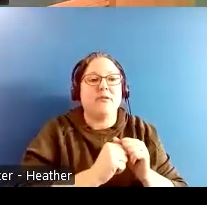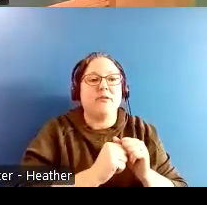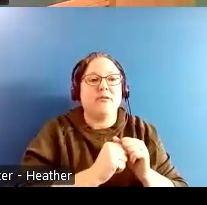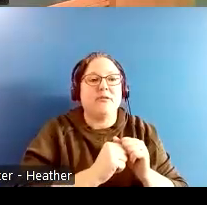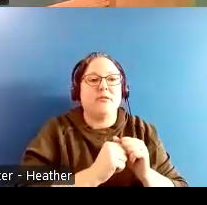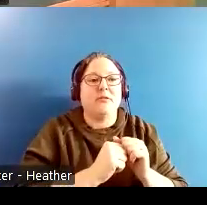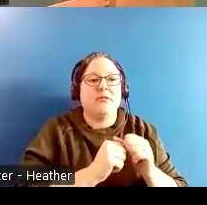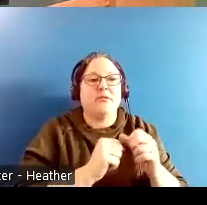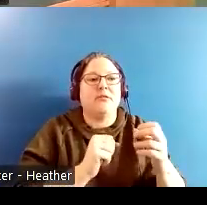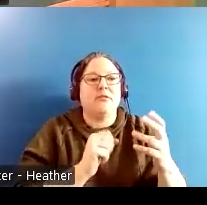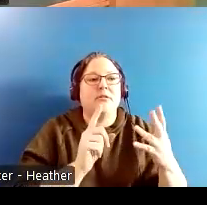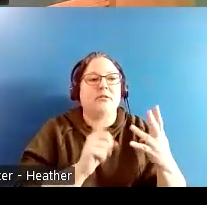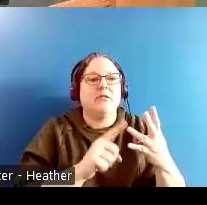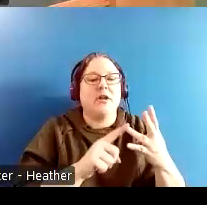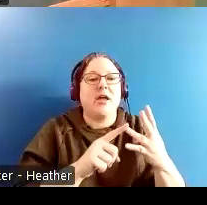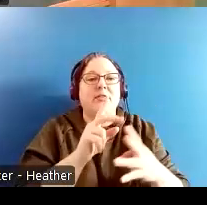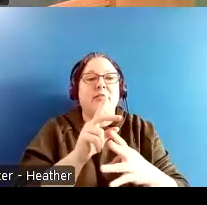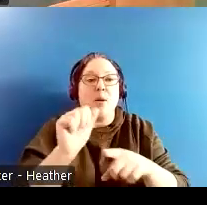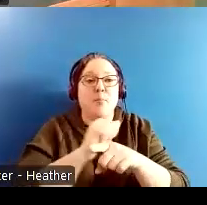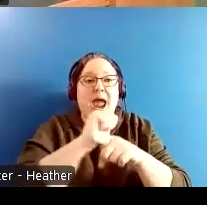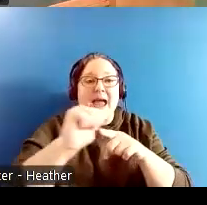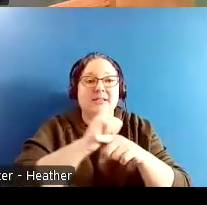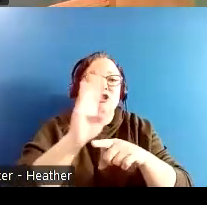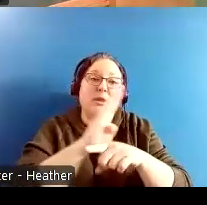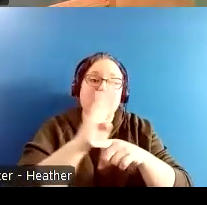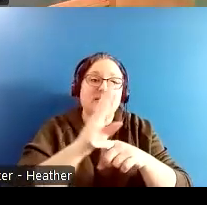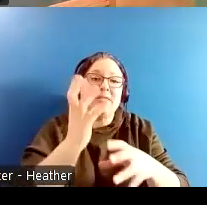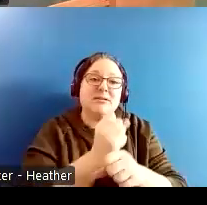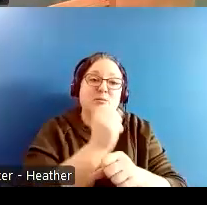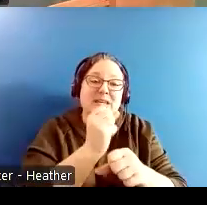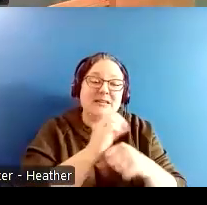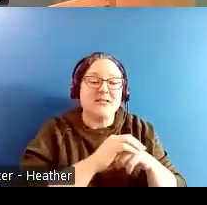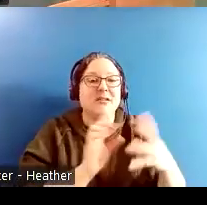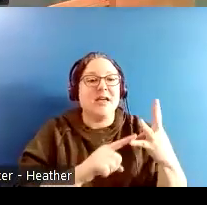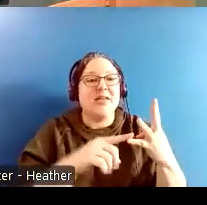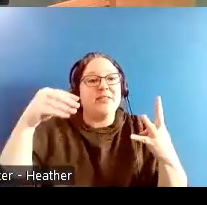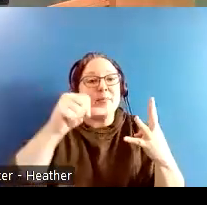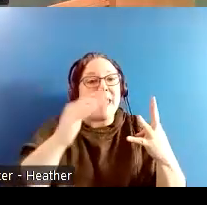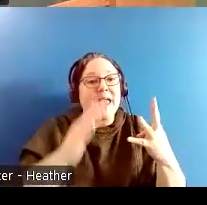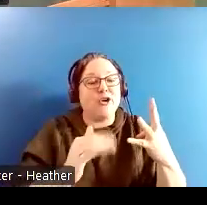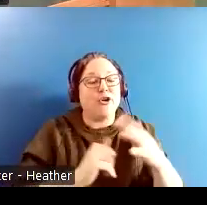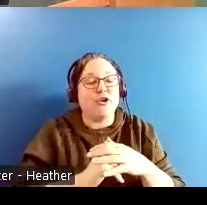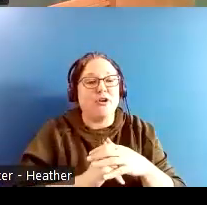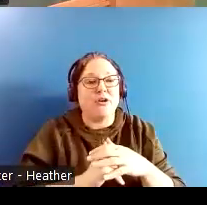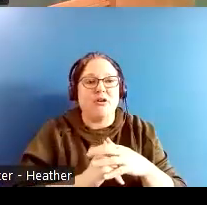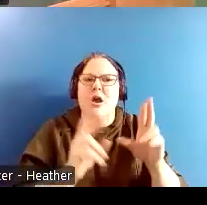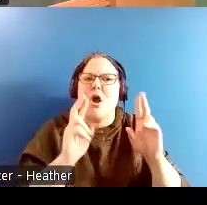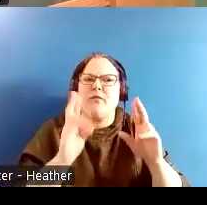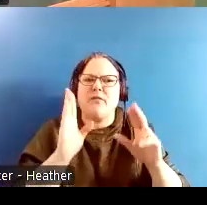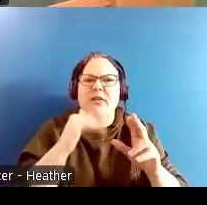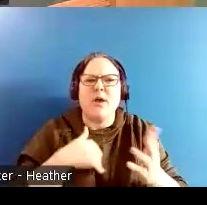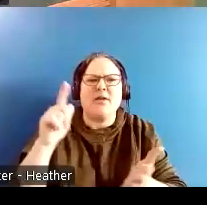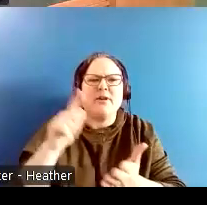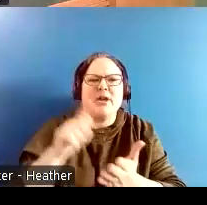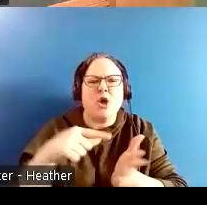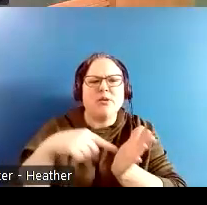that's the provider. The practice wins for that. And then finally, the payer wins. They would hopefully have lower expenditures due